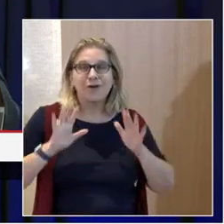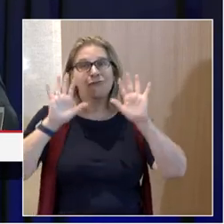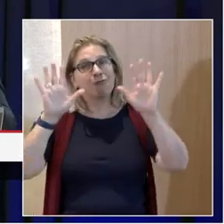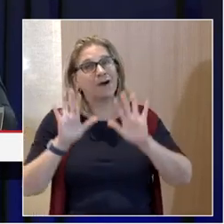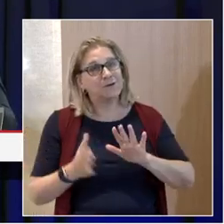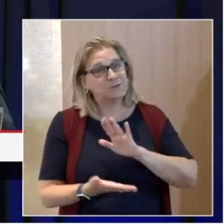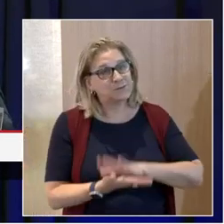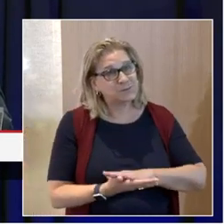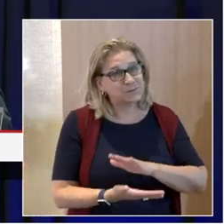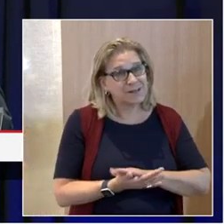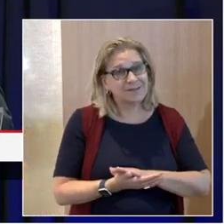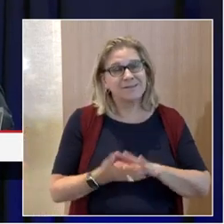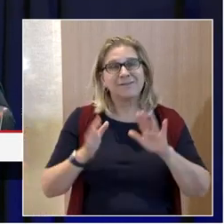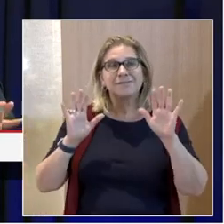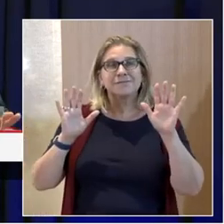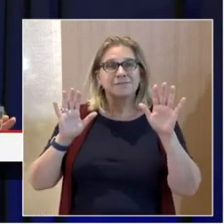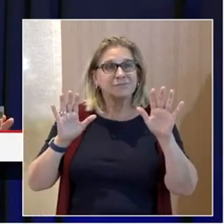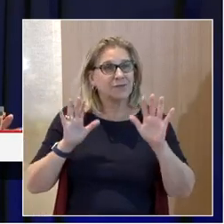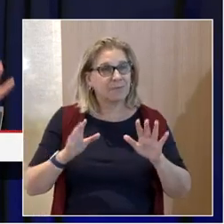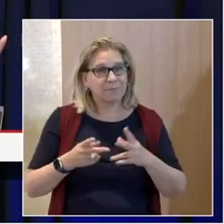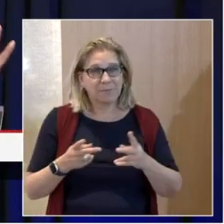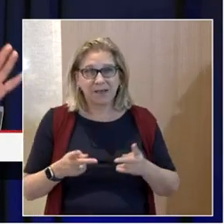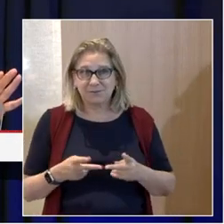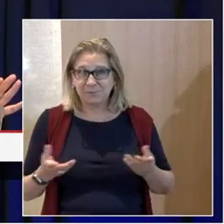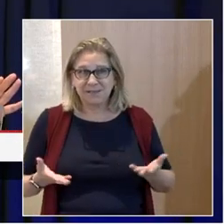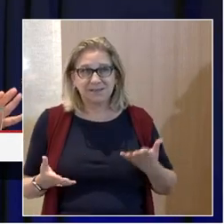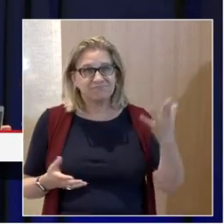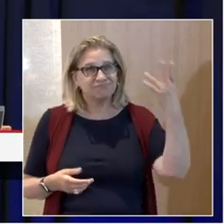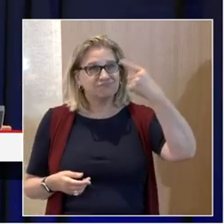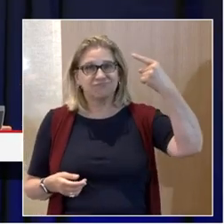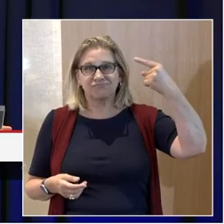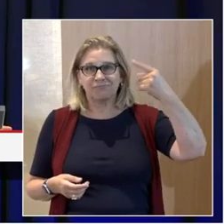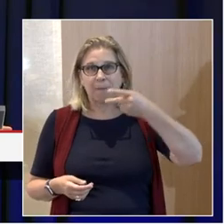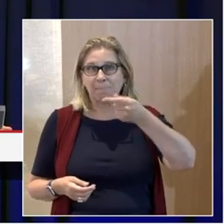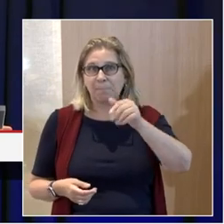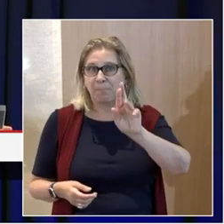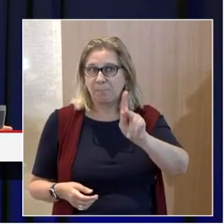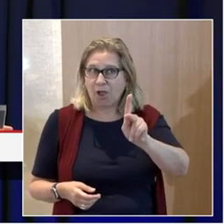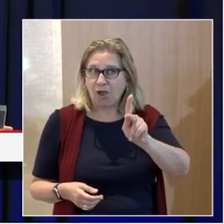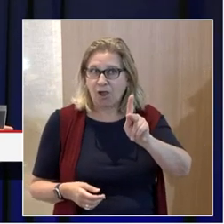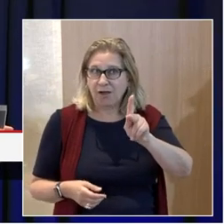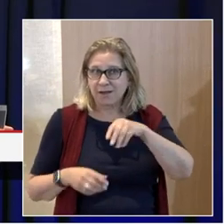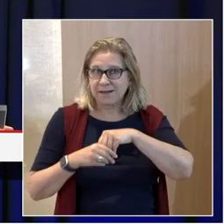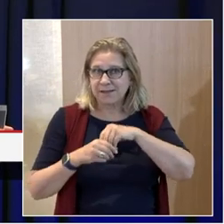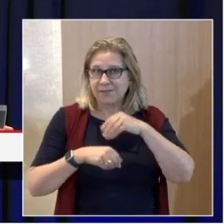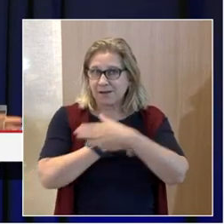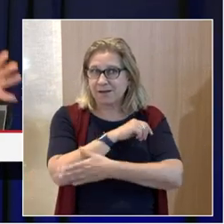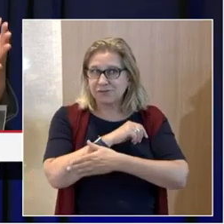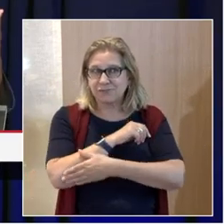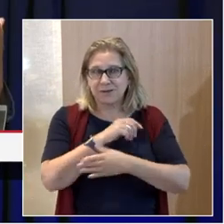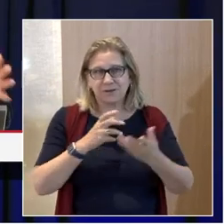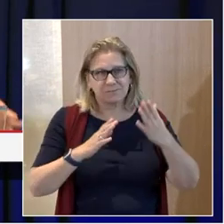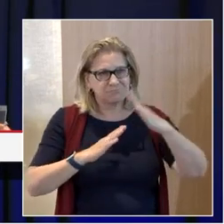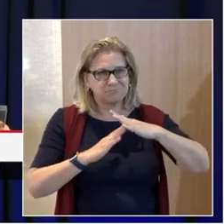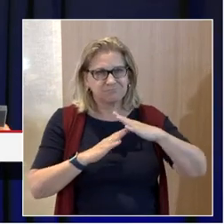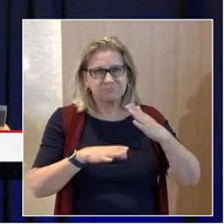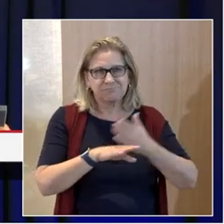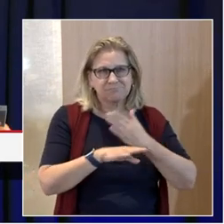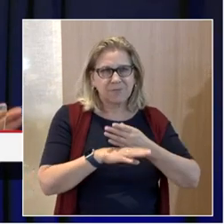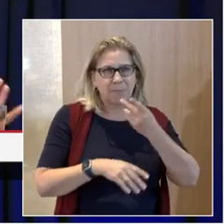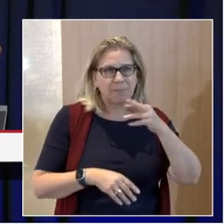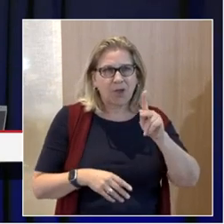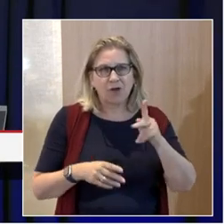to continue to be the number one park system in the nation, grow our revenues because people